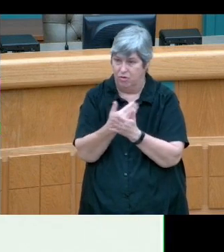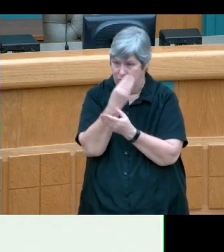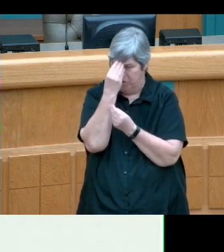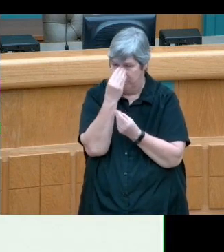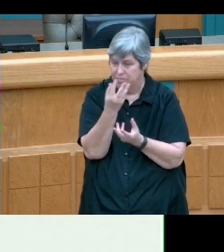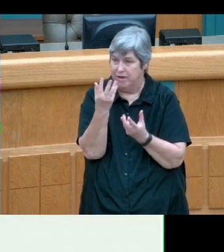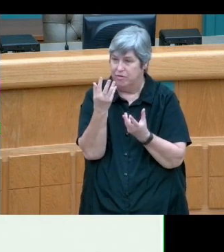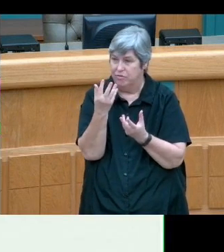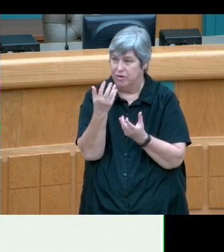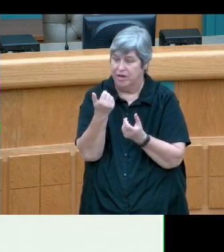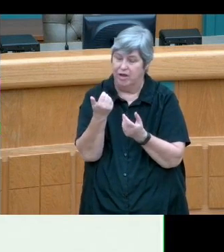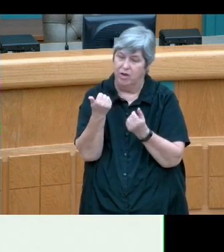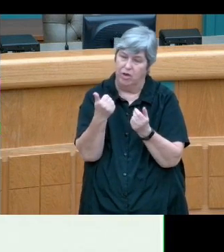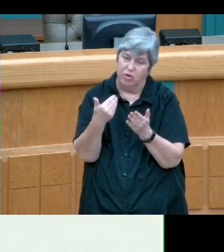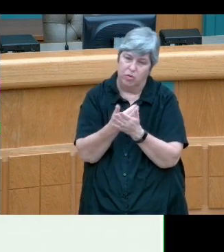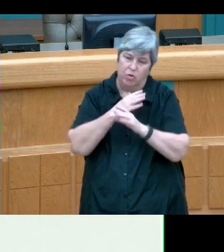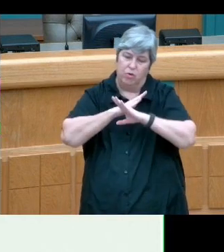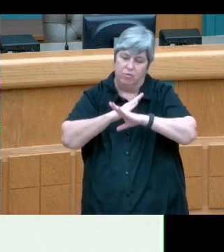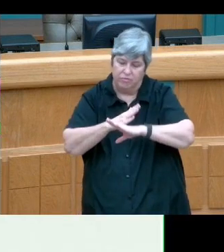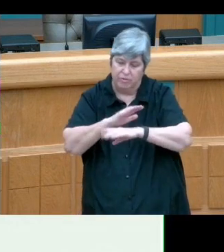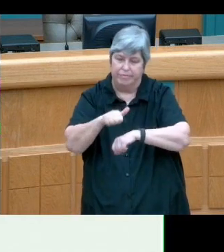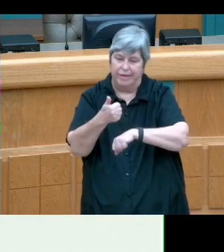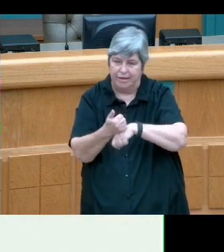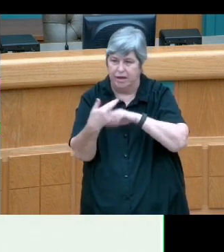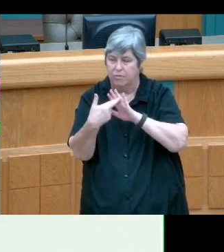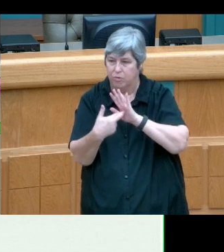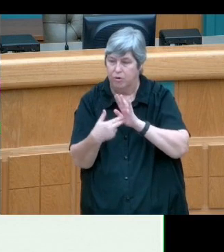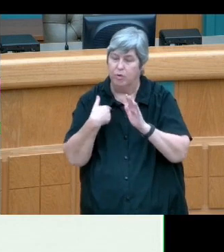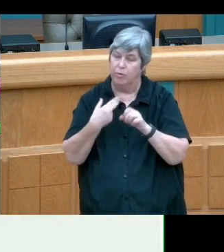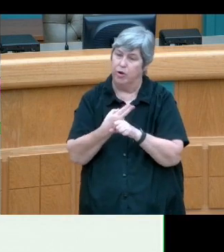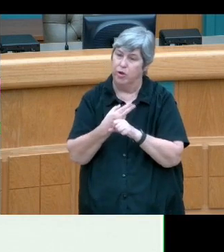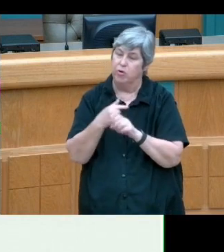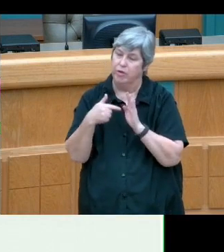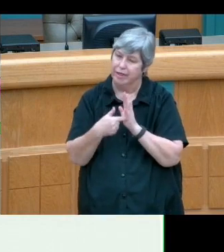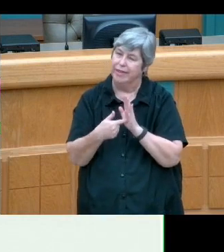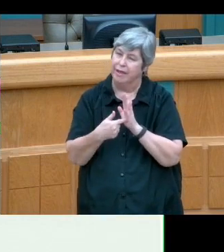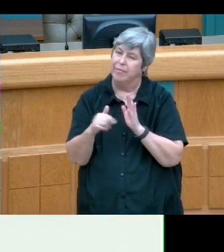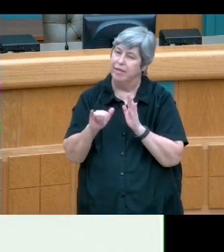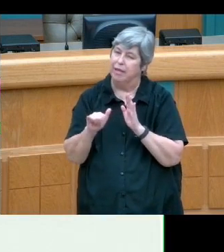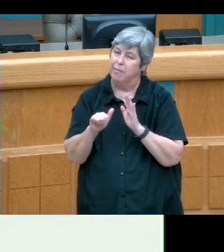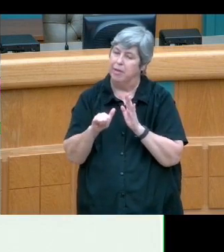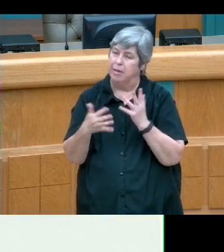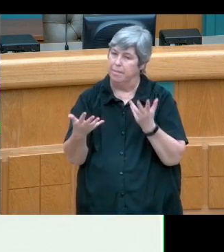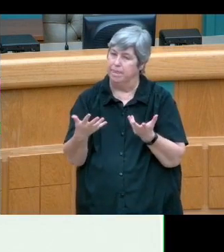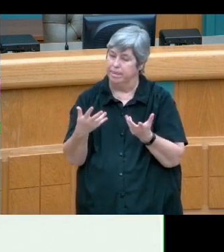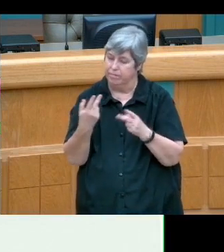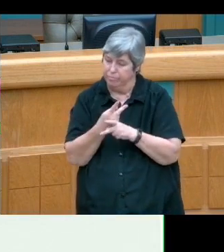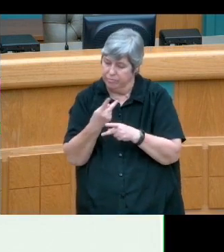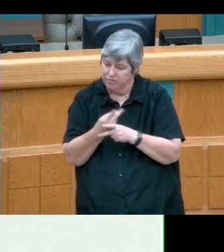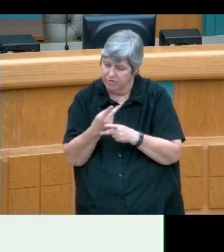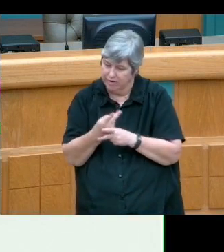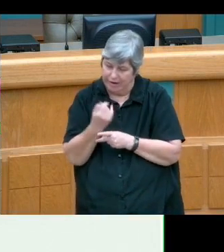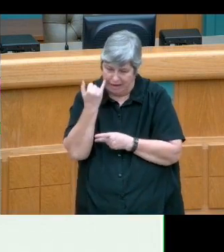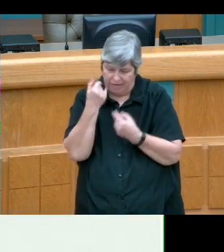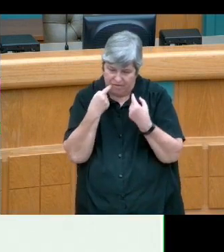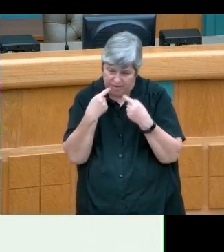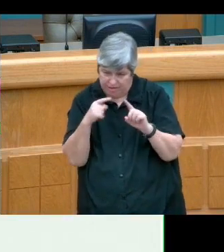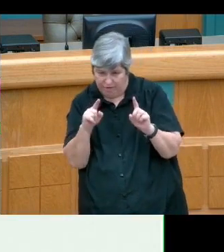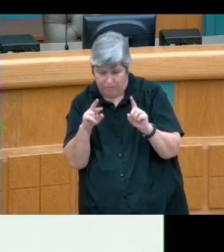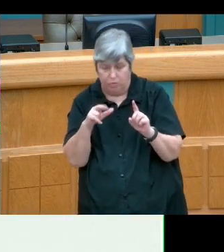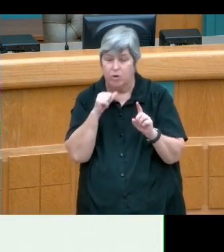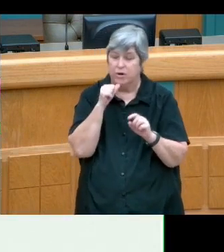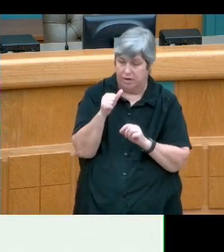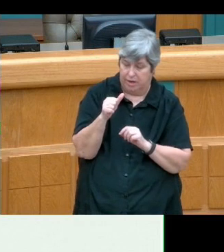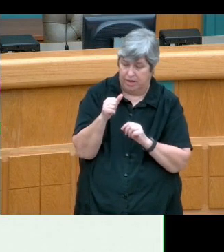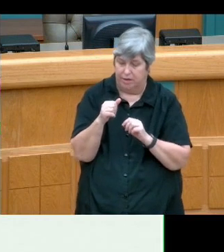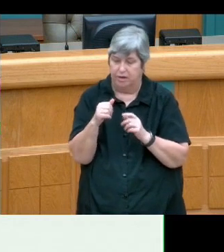or rollbacks of interventions occur, we're going to use this metric or something very similar to it to assess what's happening